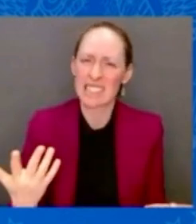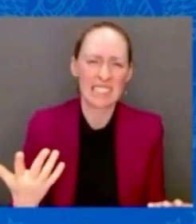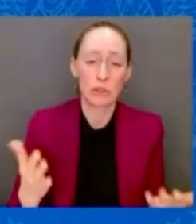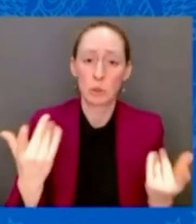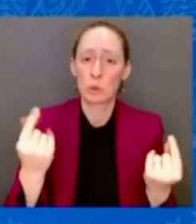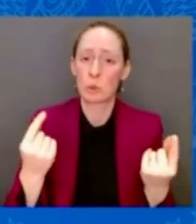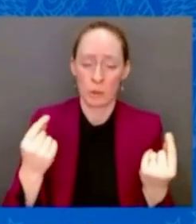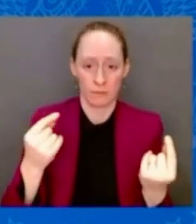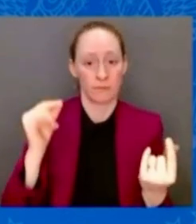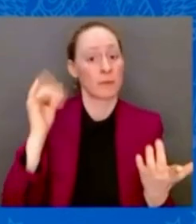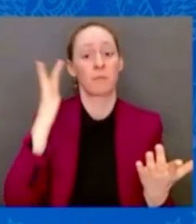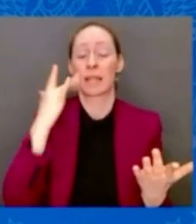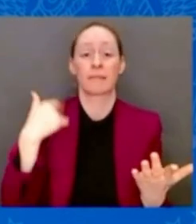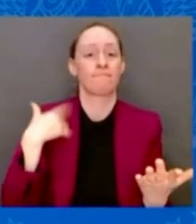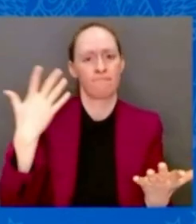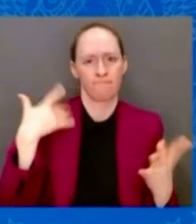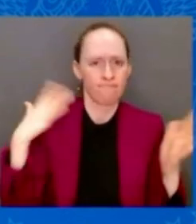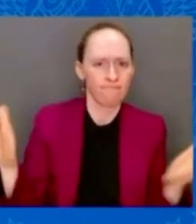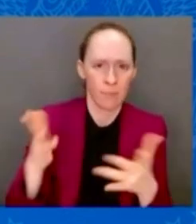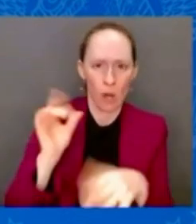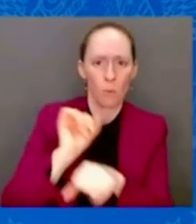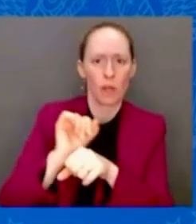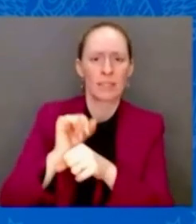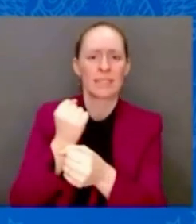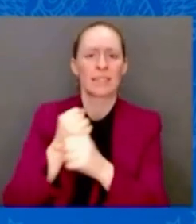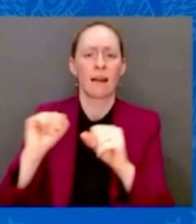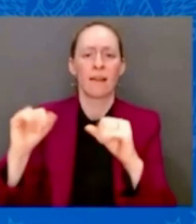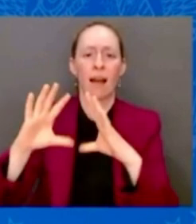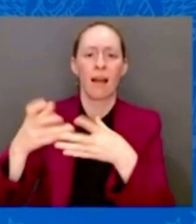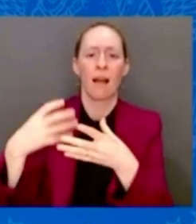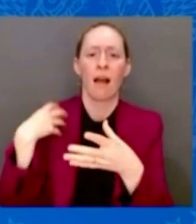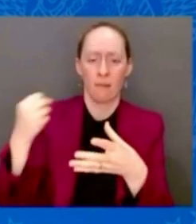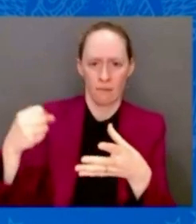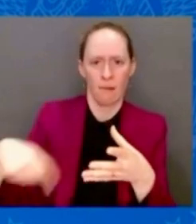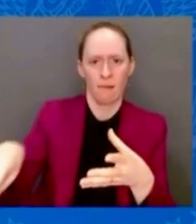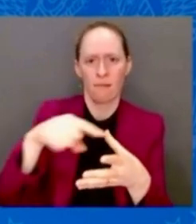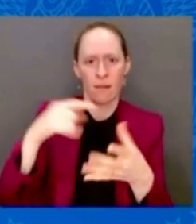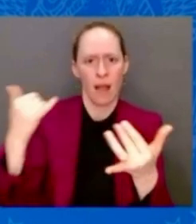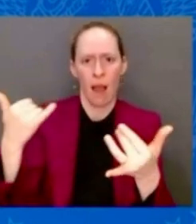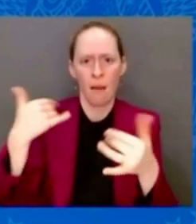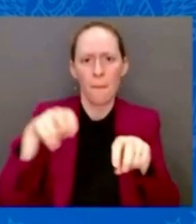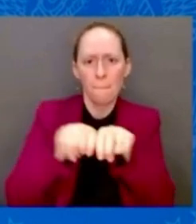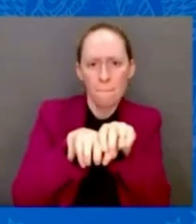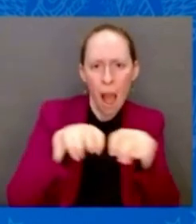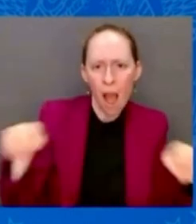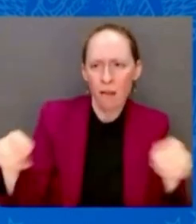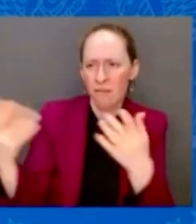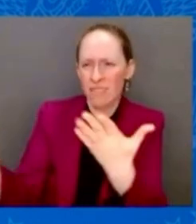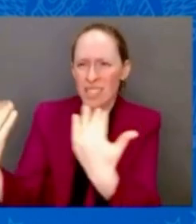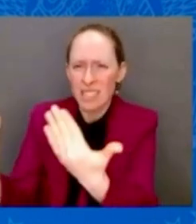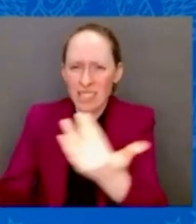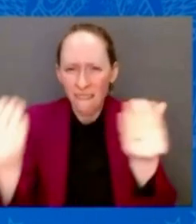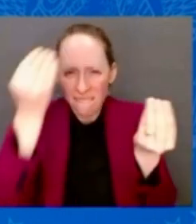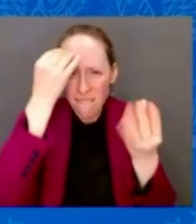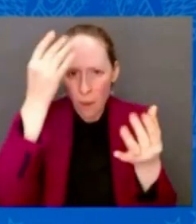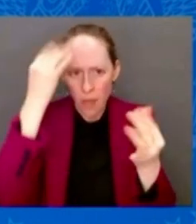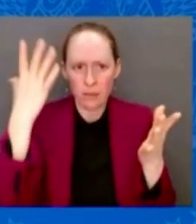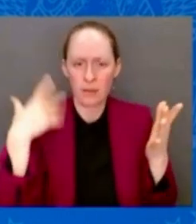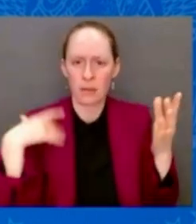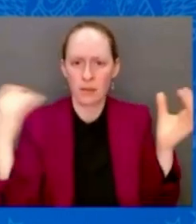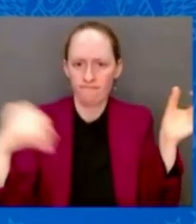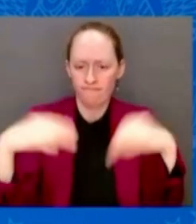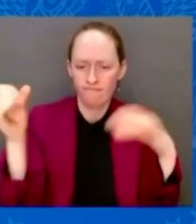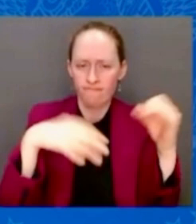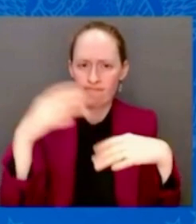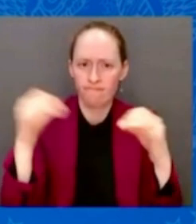convened a multiple agency panel to draft better standards to protect folks like you, to protect all the rest of it, who protect the rest of us. They're